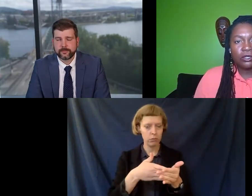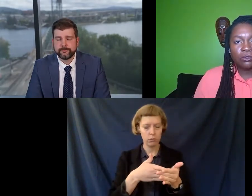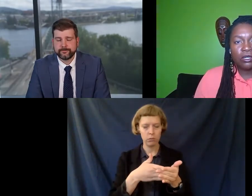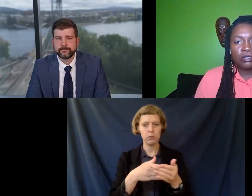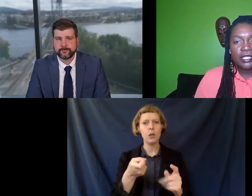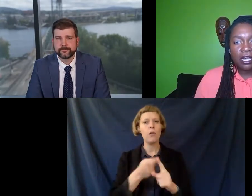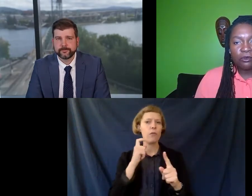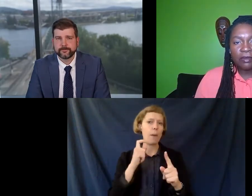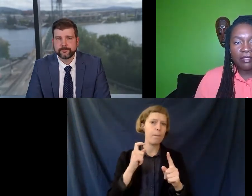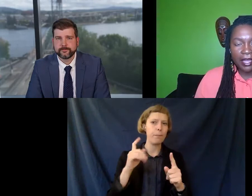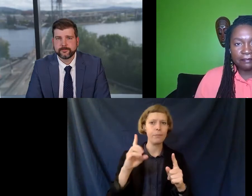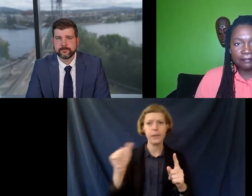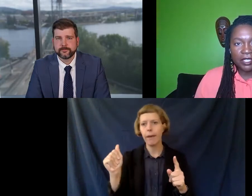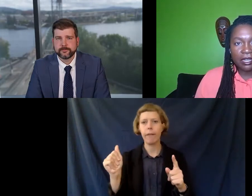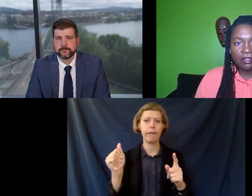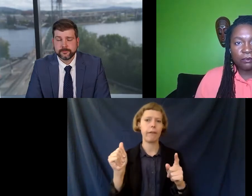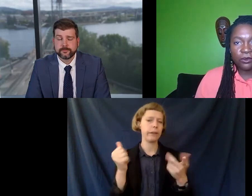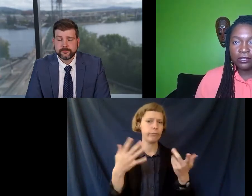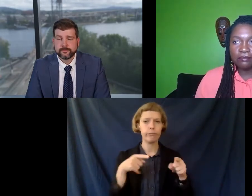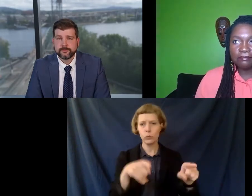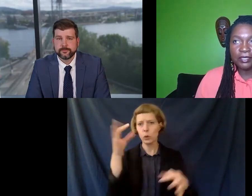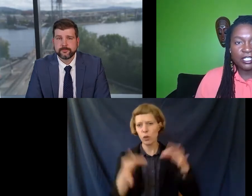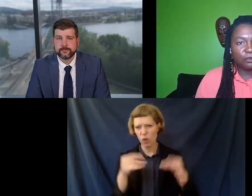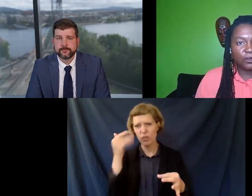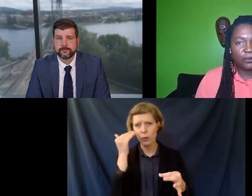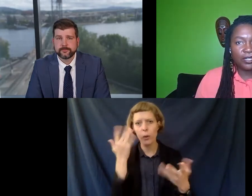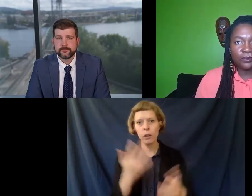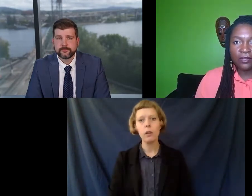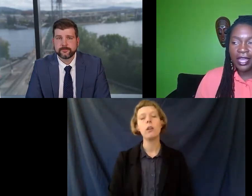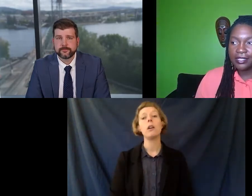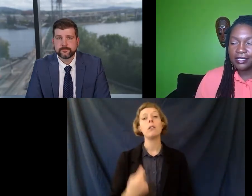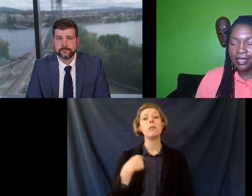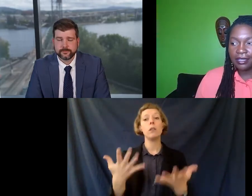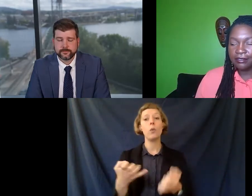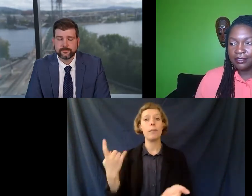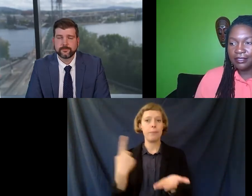feels. So let's talk more about that. The Portland Police